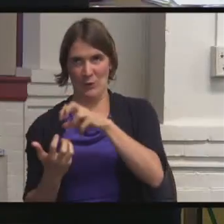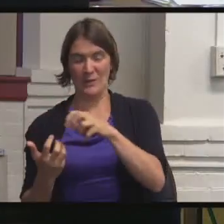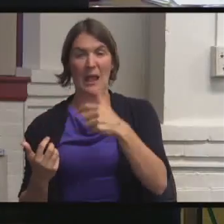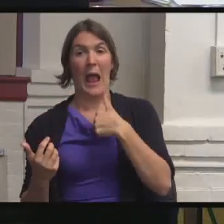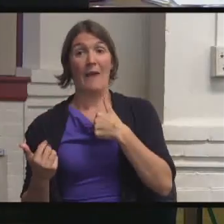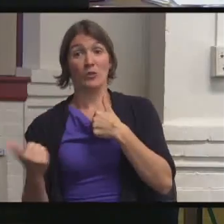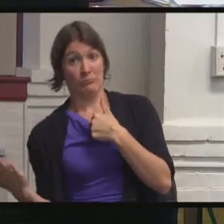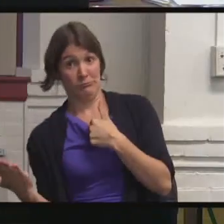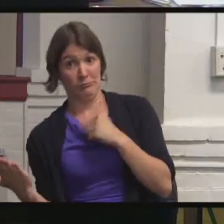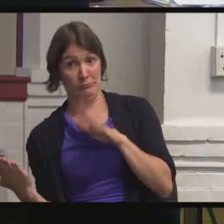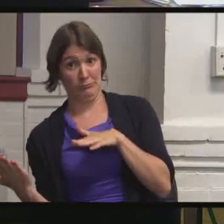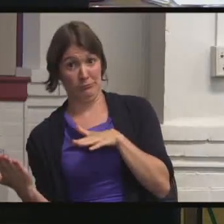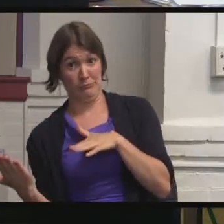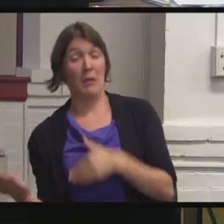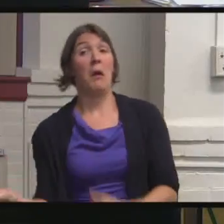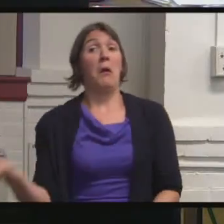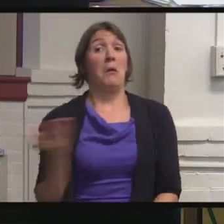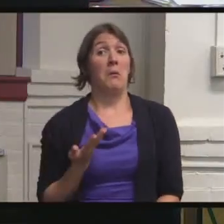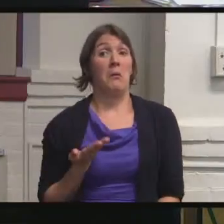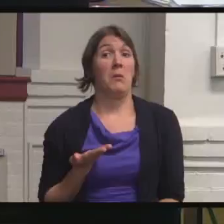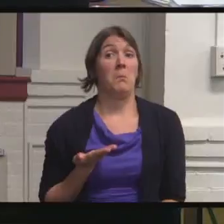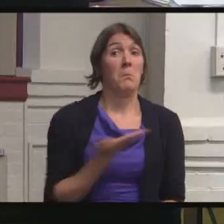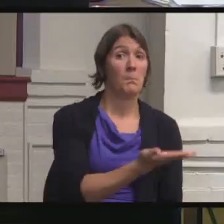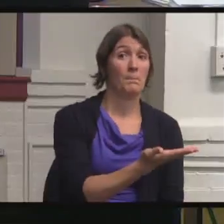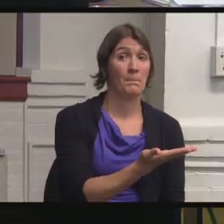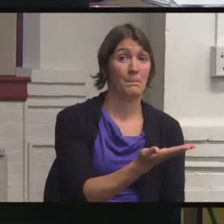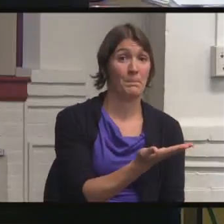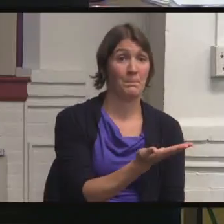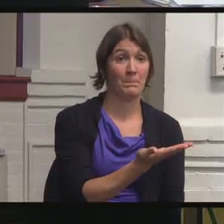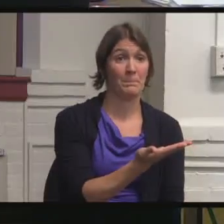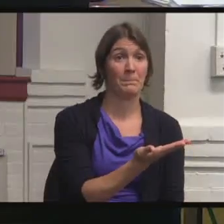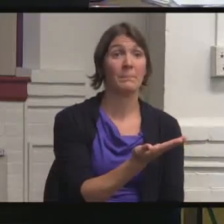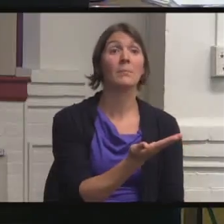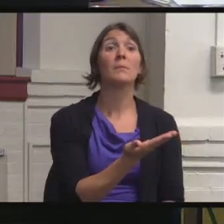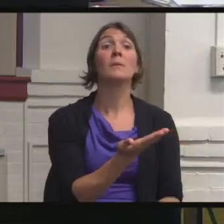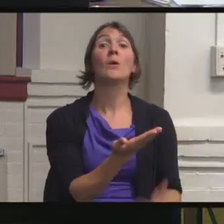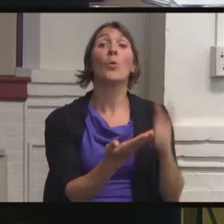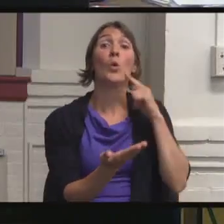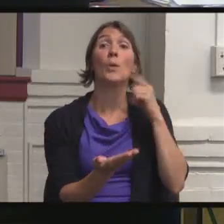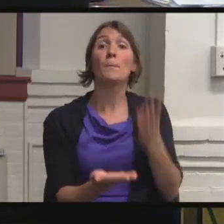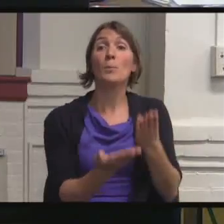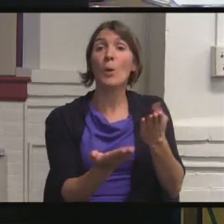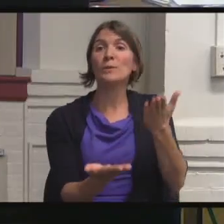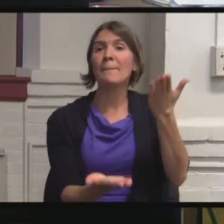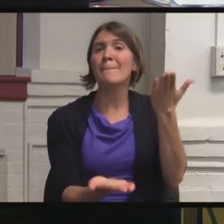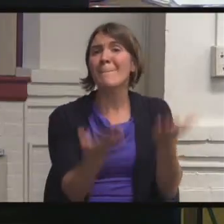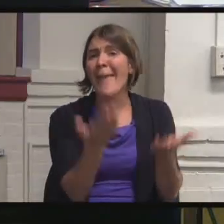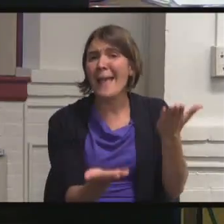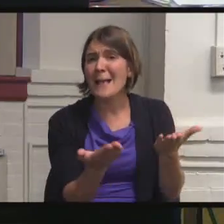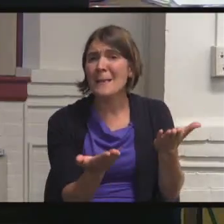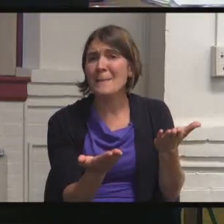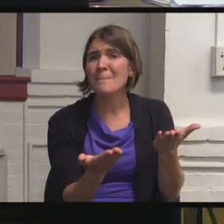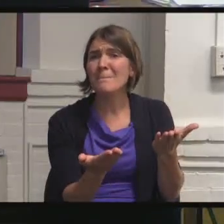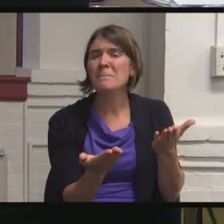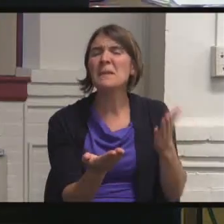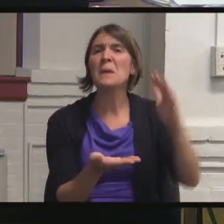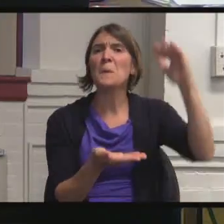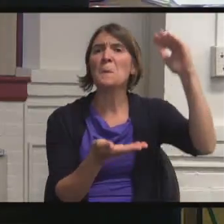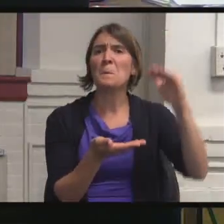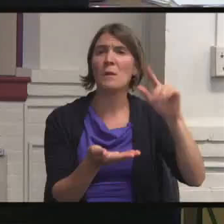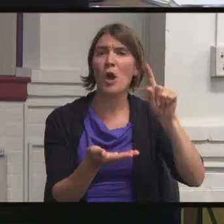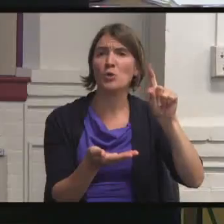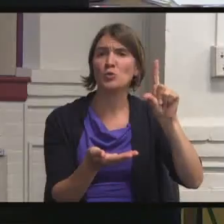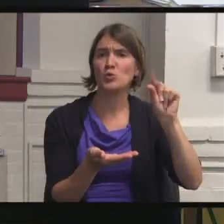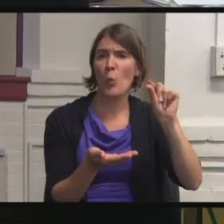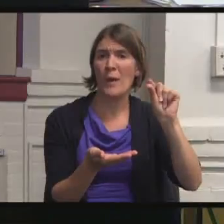end up proposing is probably, depending on how the outcome, might be something where we go to 120